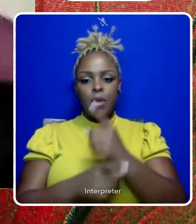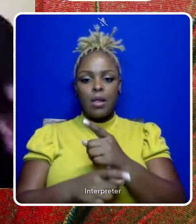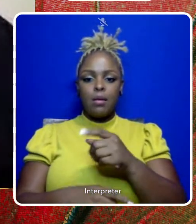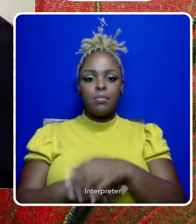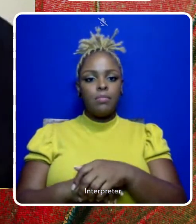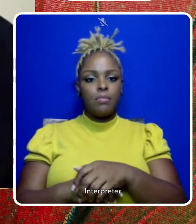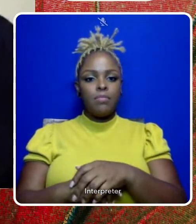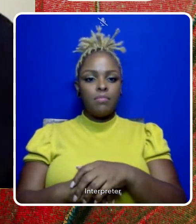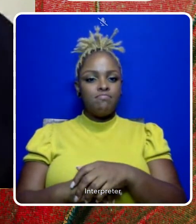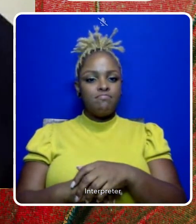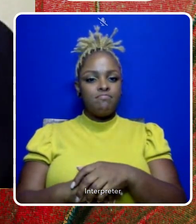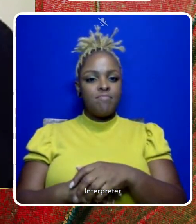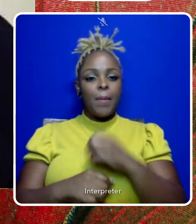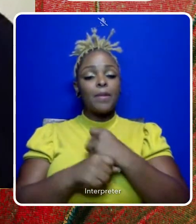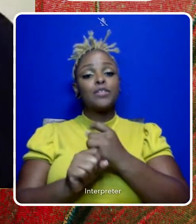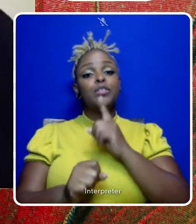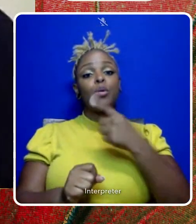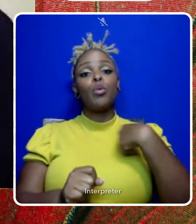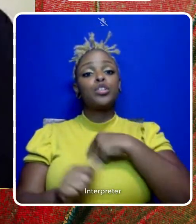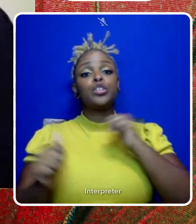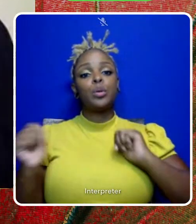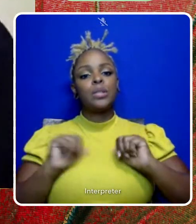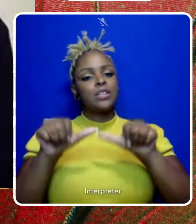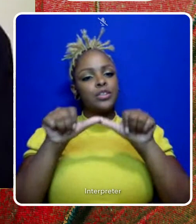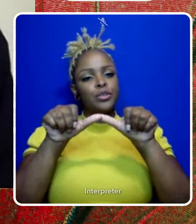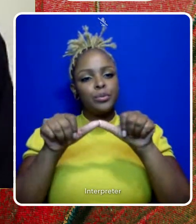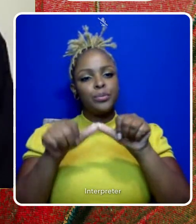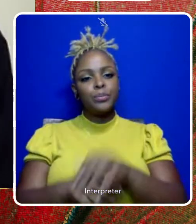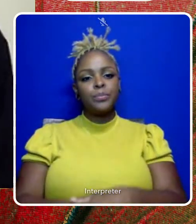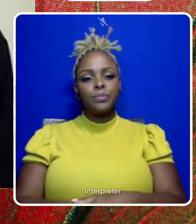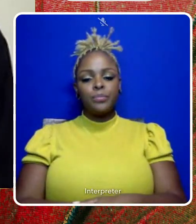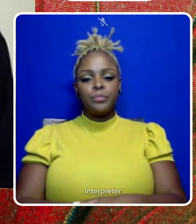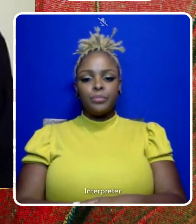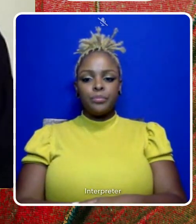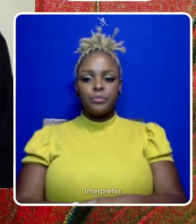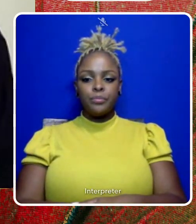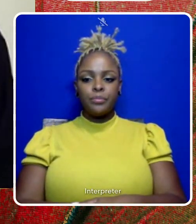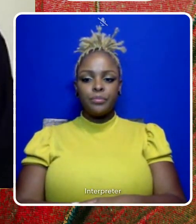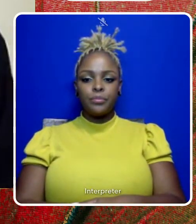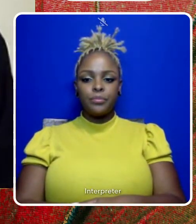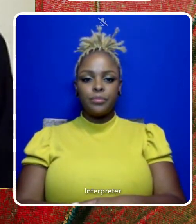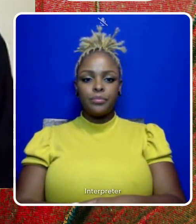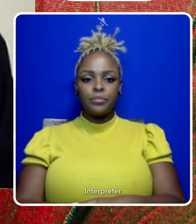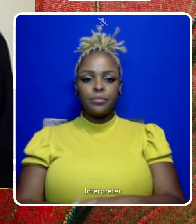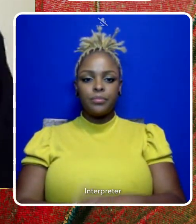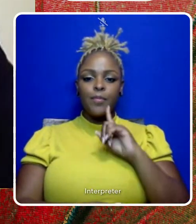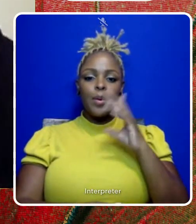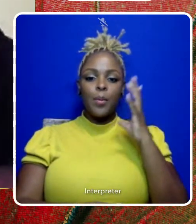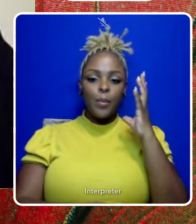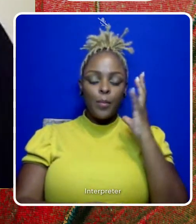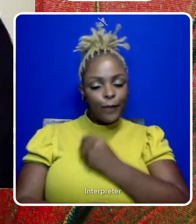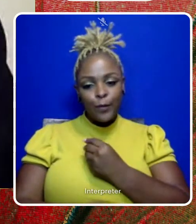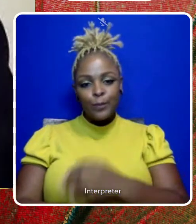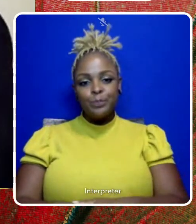the show flowing, right? Beautiful. So now we have.